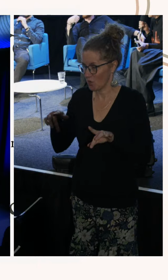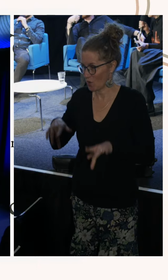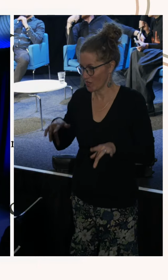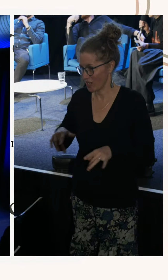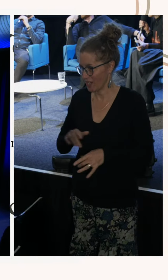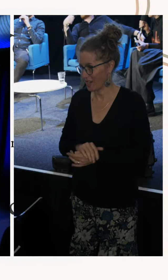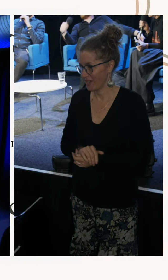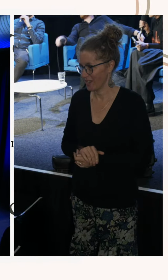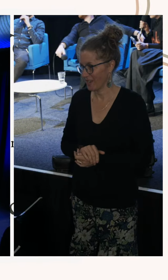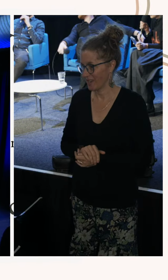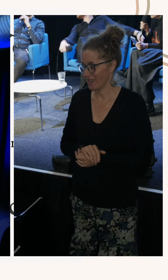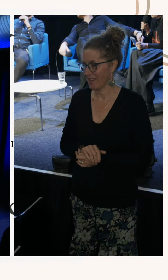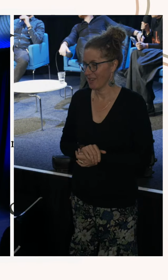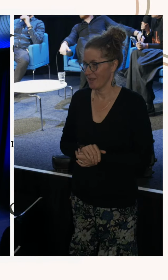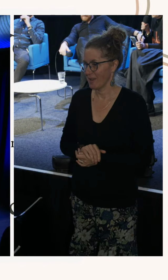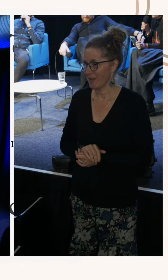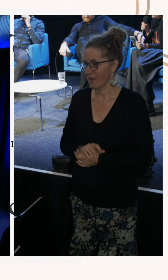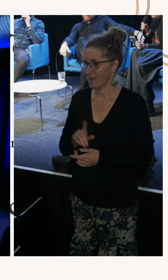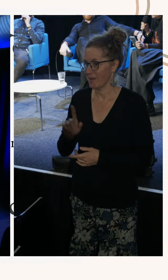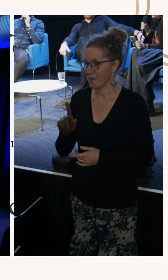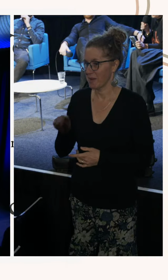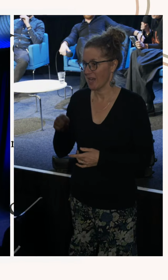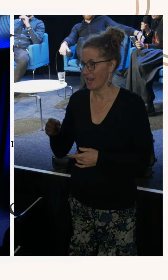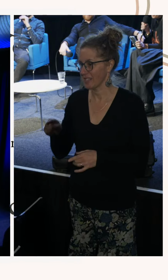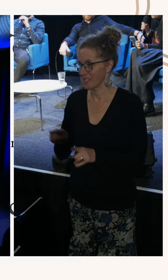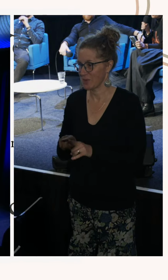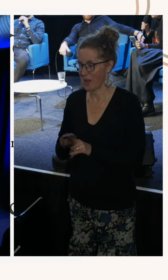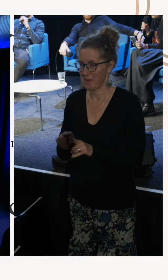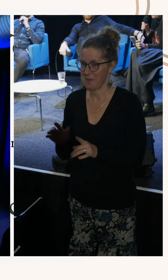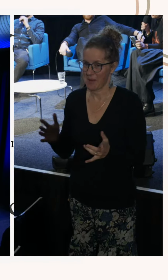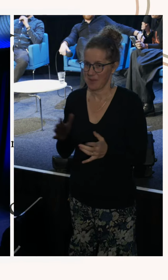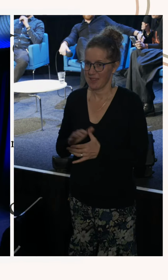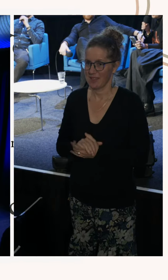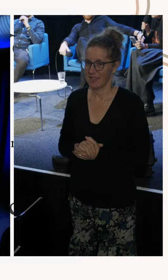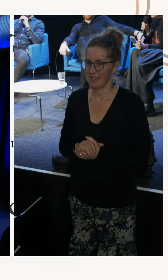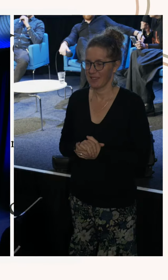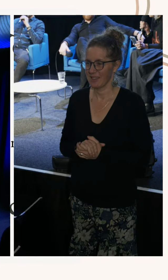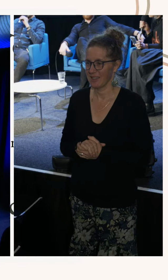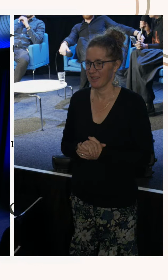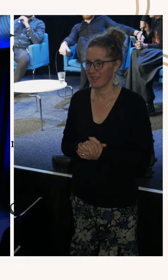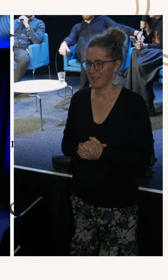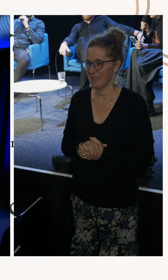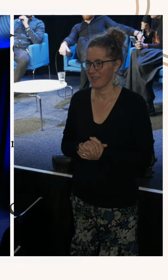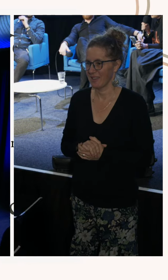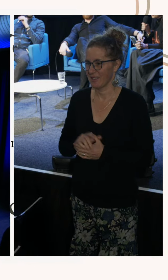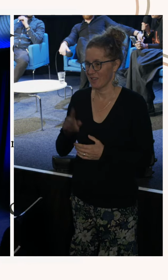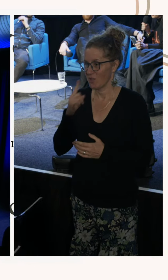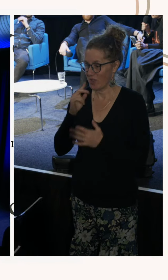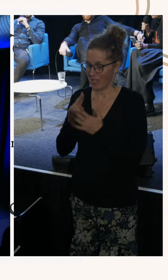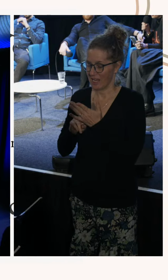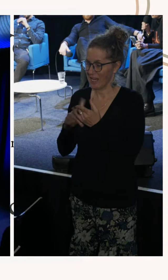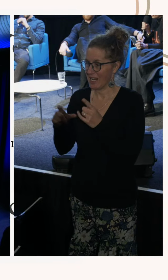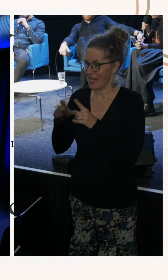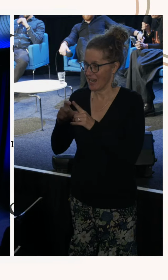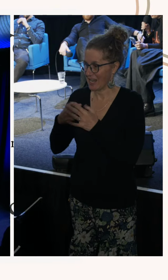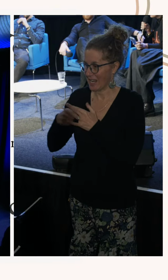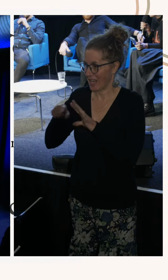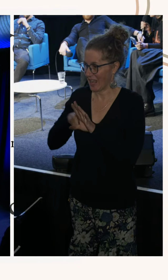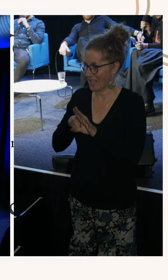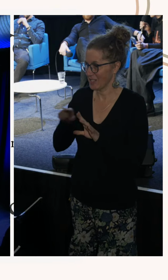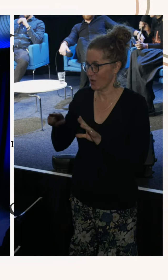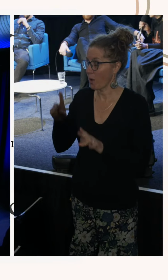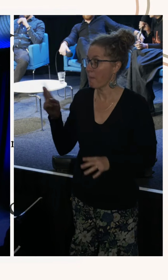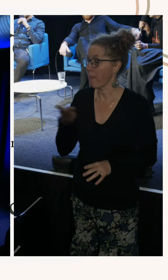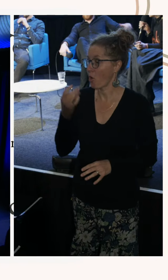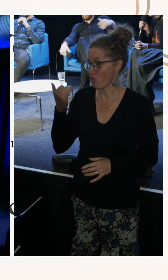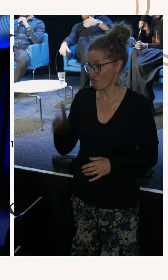yet, Not but as that's yet. the next one. But you might do it ironically as well. Yeah, that'd so be- So it's you like reckon, 6. You reckon Ned Kelly and you reckon Christos Chalkis. All right, you're